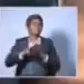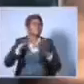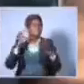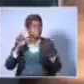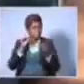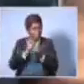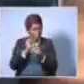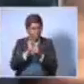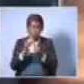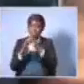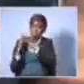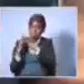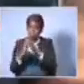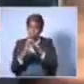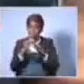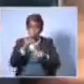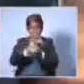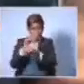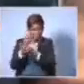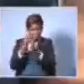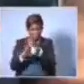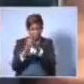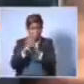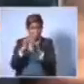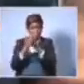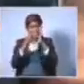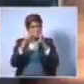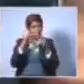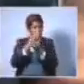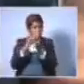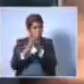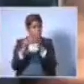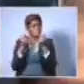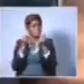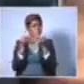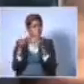hundreds if not thousands of houses in terms of infrastructure, when they've done none in the past?